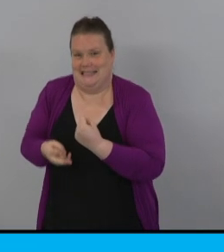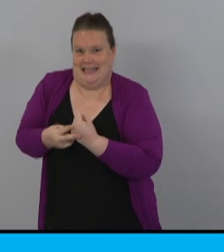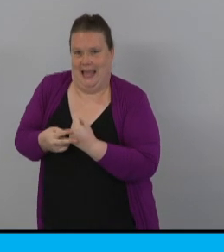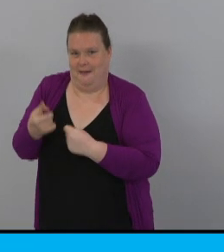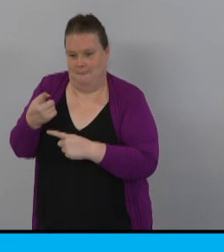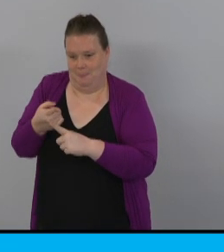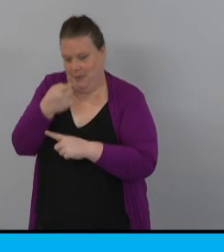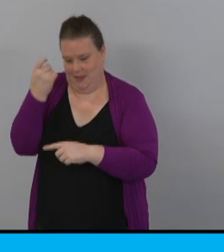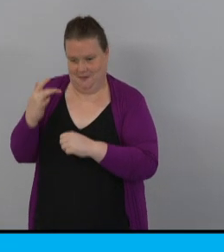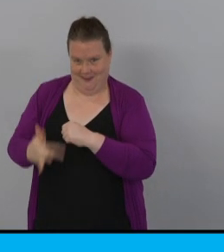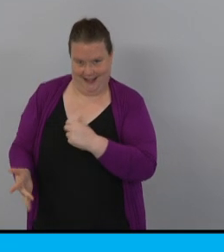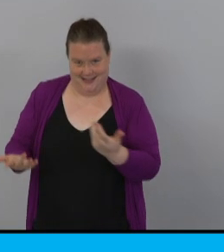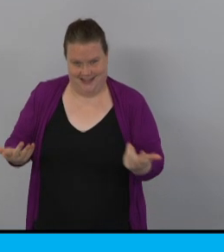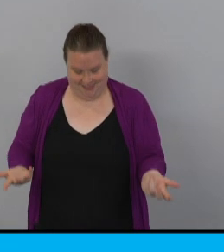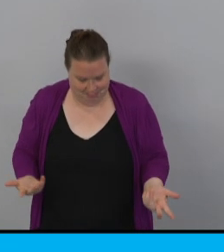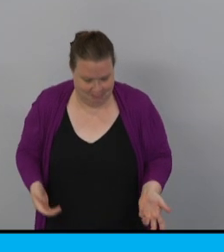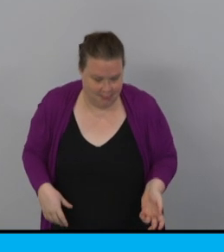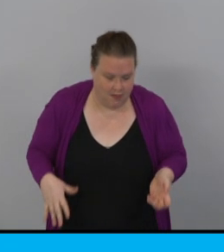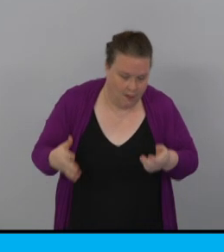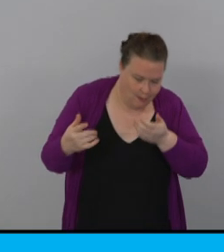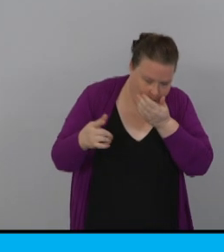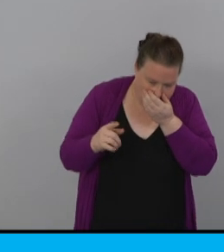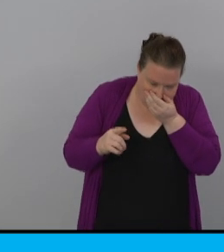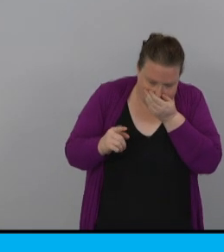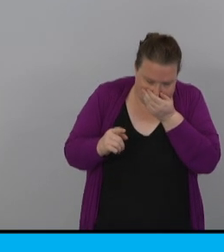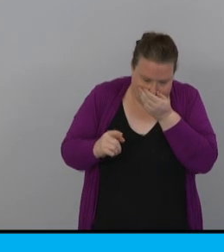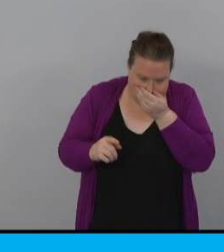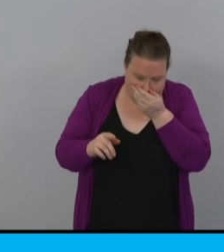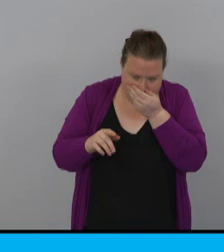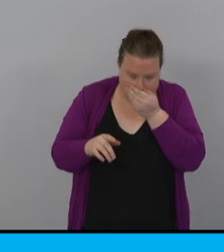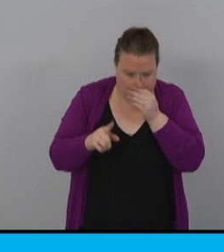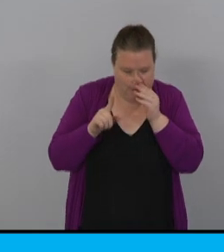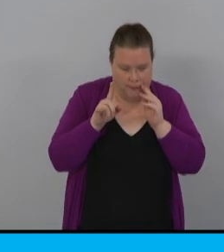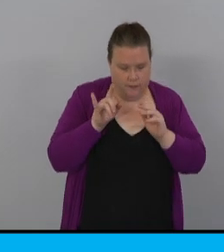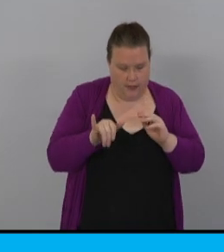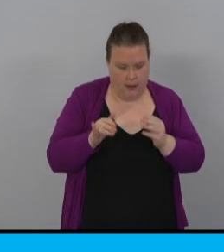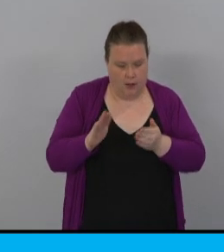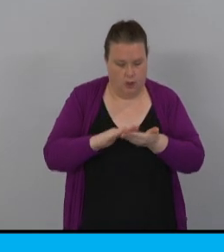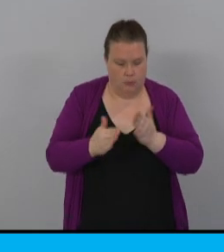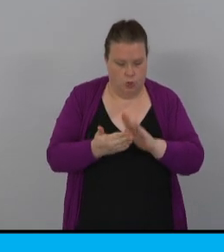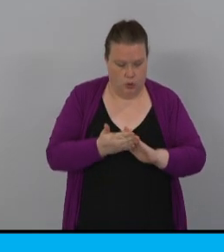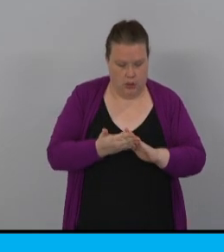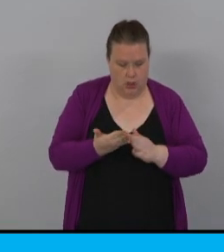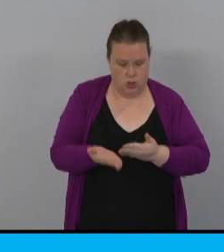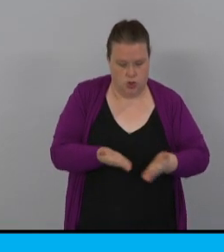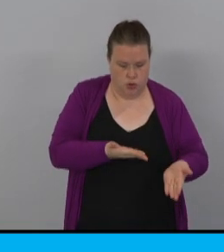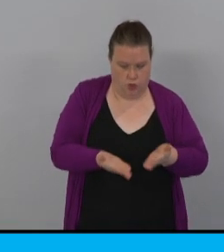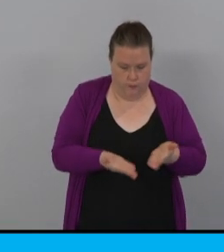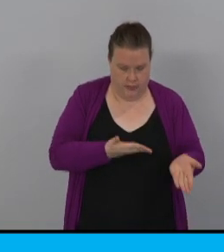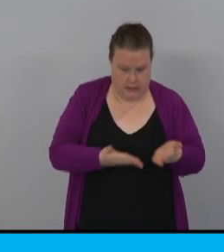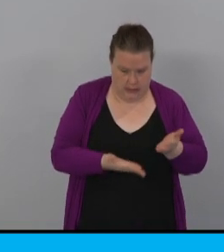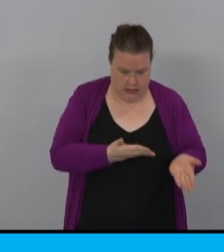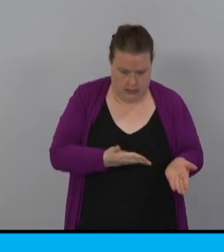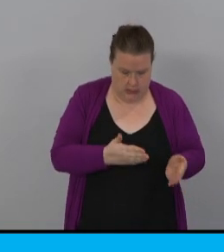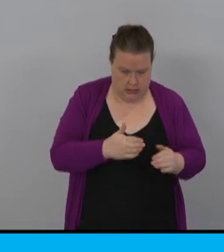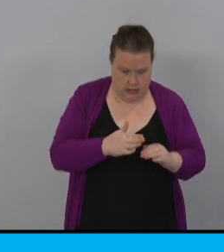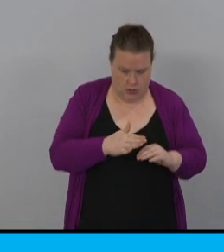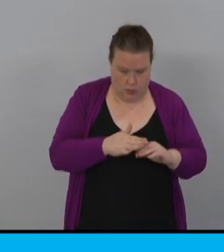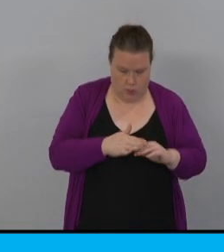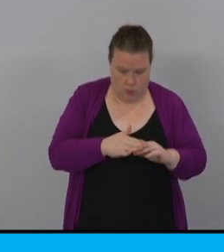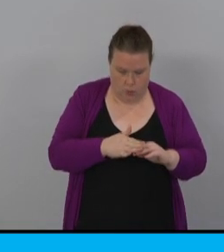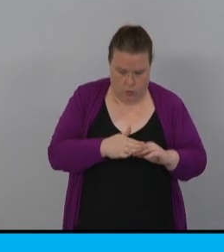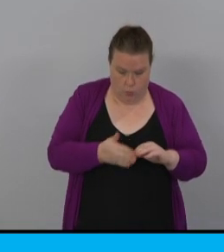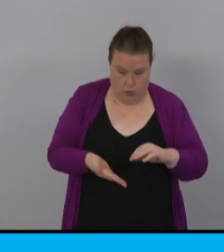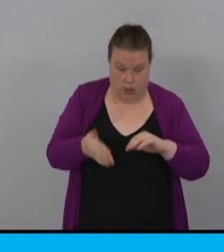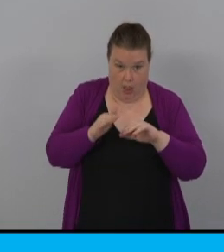1 million down to 581,000. Now, that is mostly because the transformation zone contract that we had last